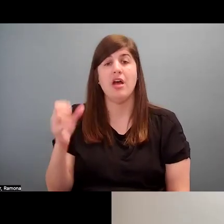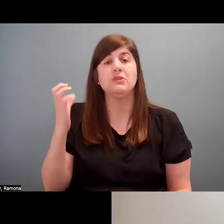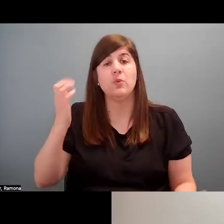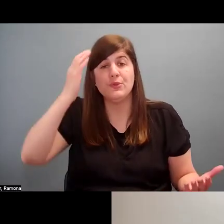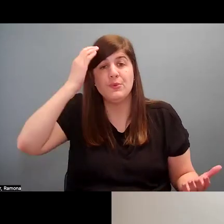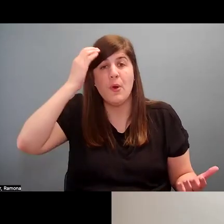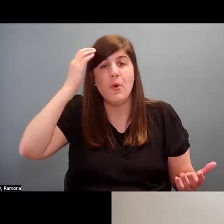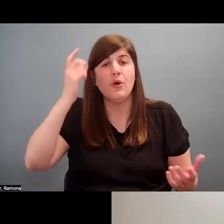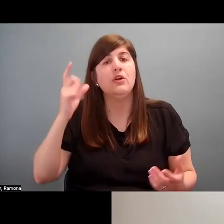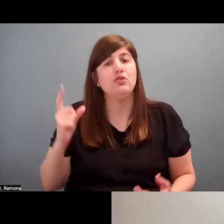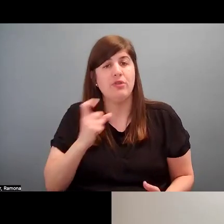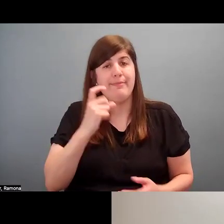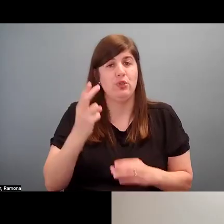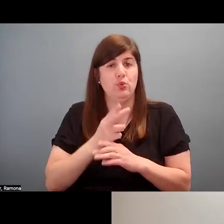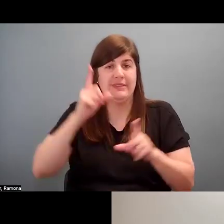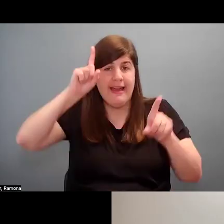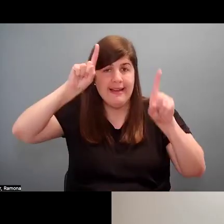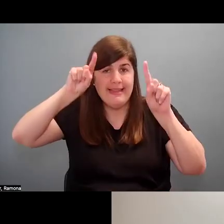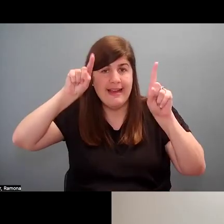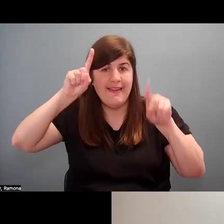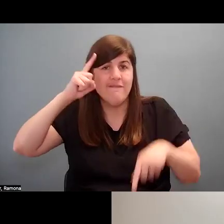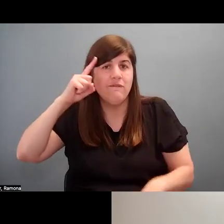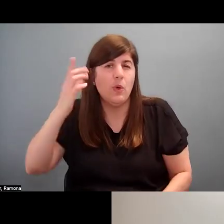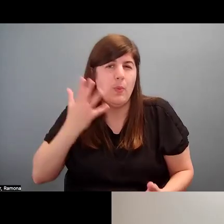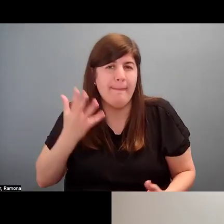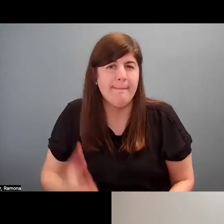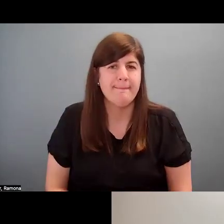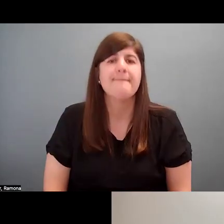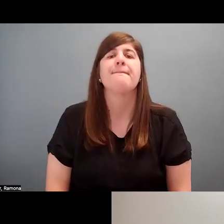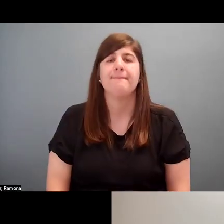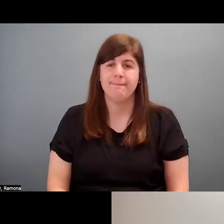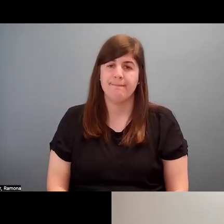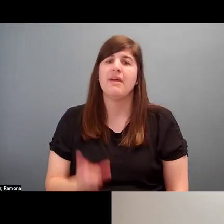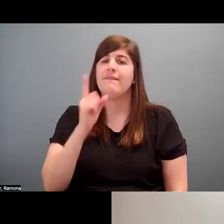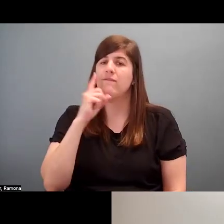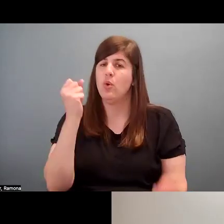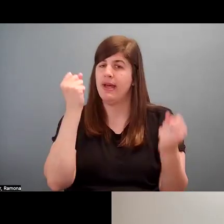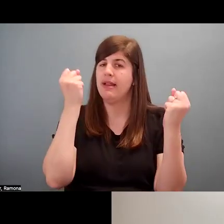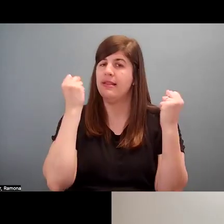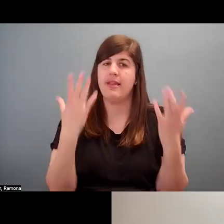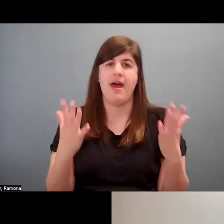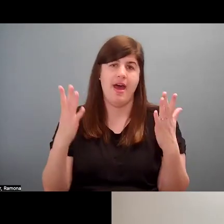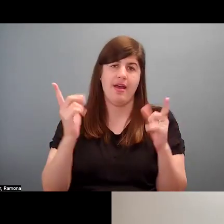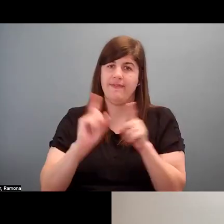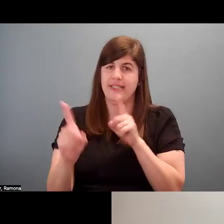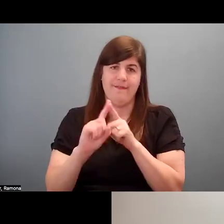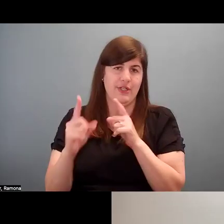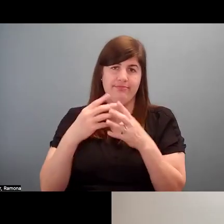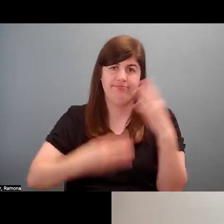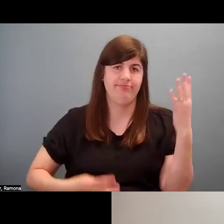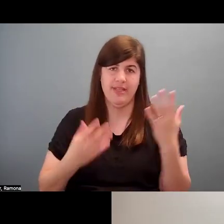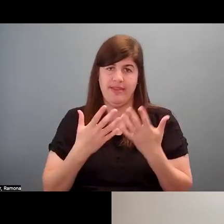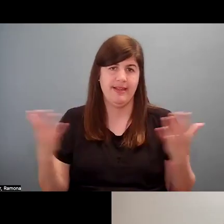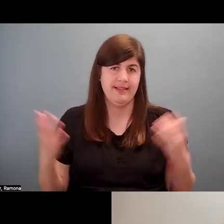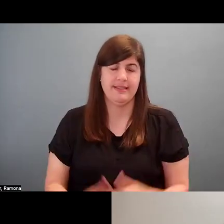do shrimp use their antennae for? Shrimp use their antennae for a lot of different purposes.